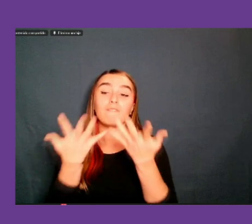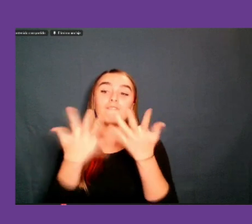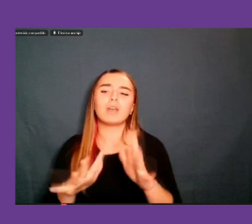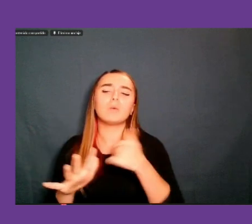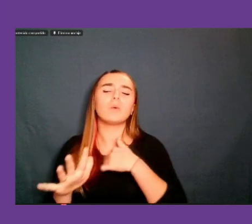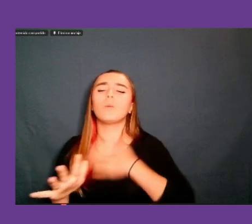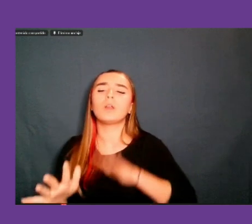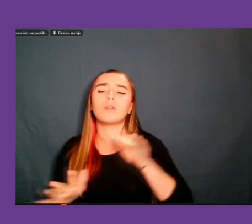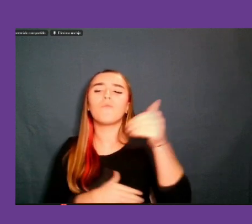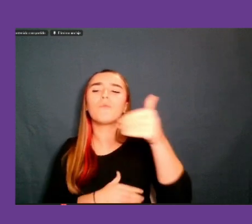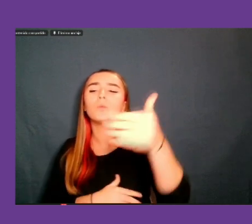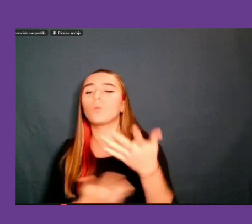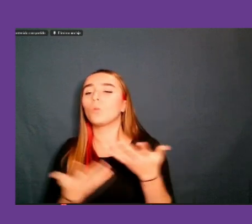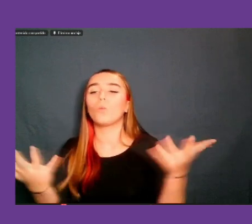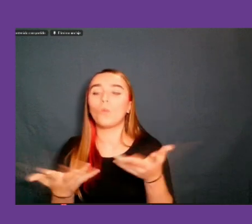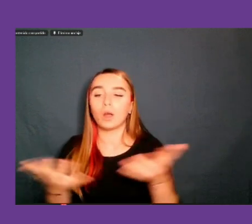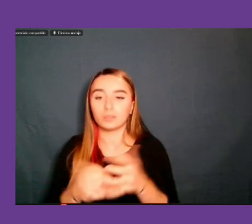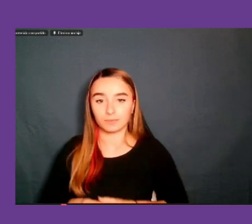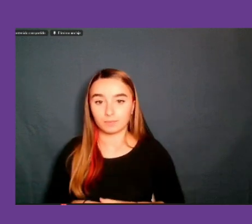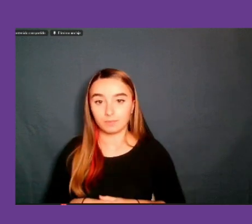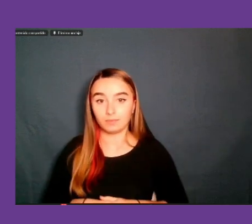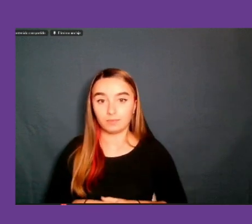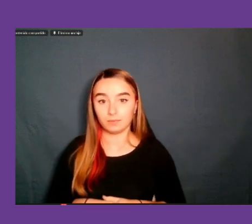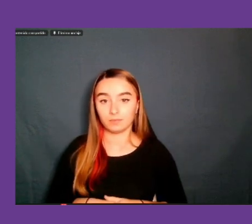the future to happen, in